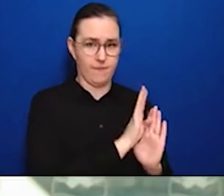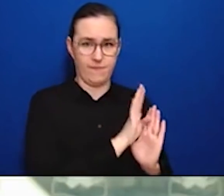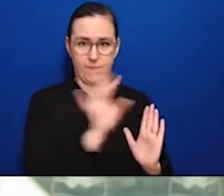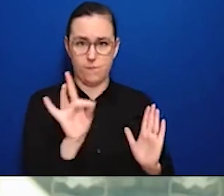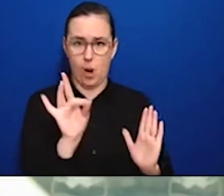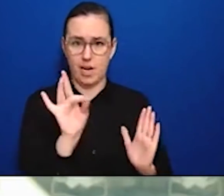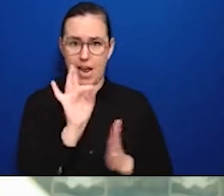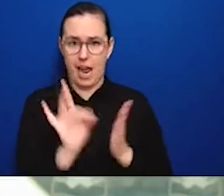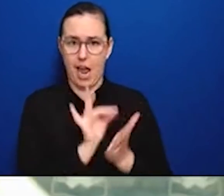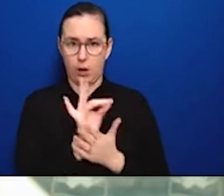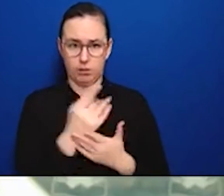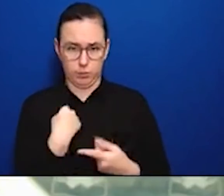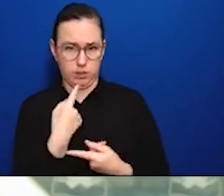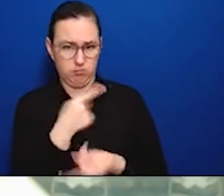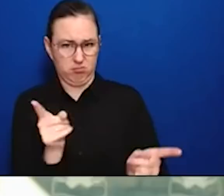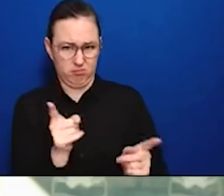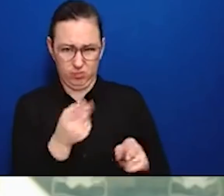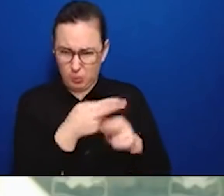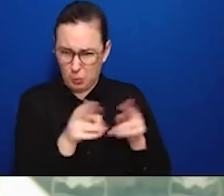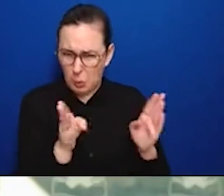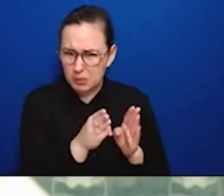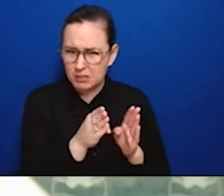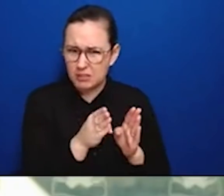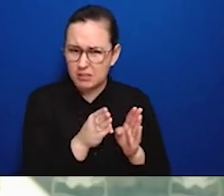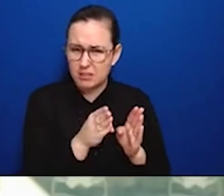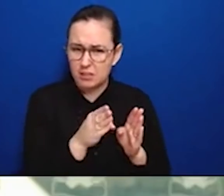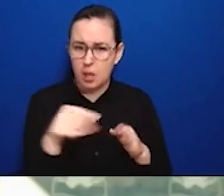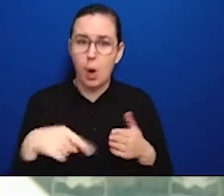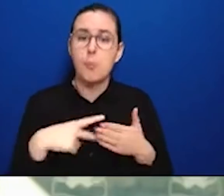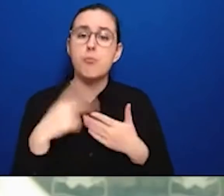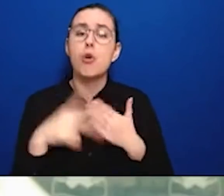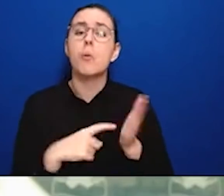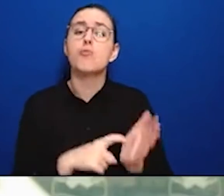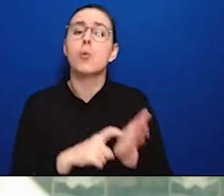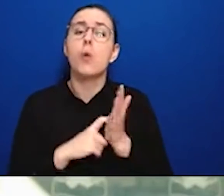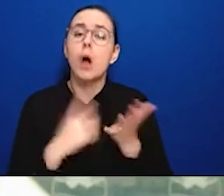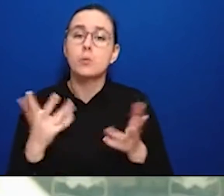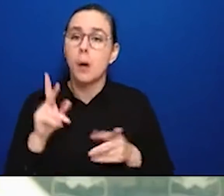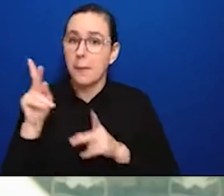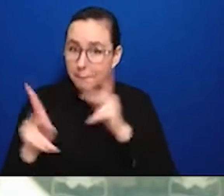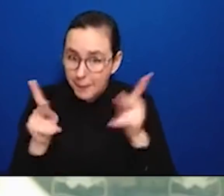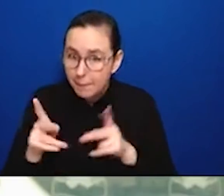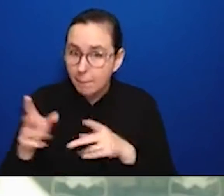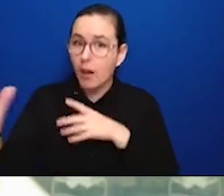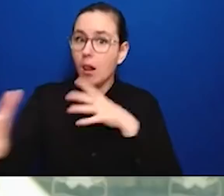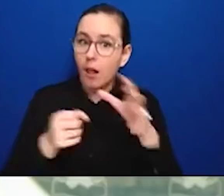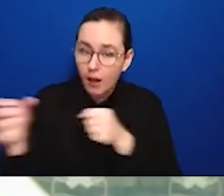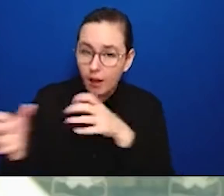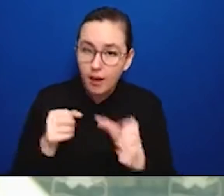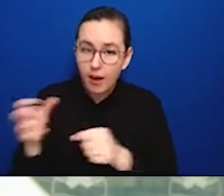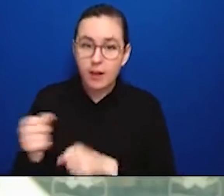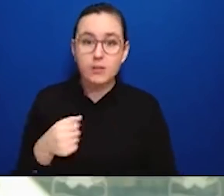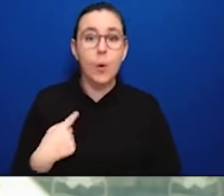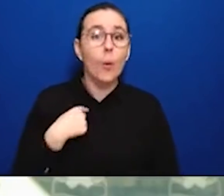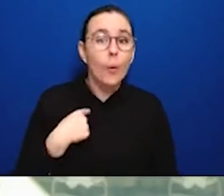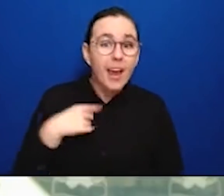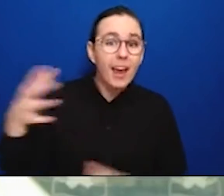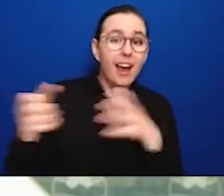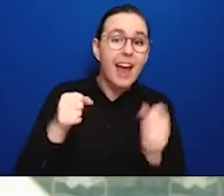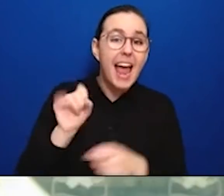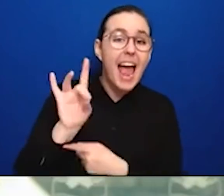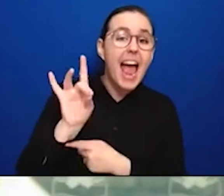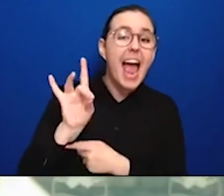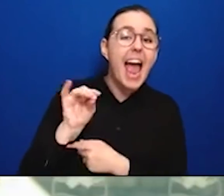to administer. We had program staff, around 80 staff, that we pulled in from other ministries to run our programs,